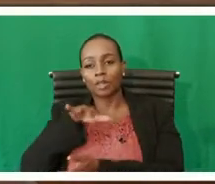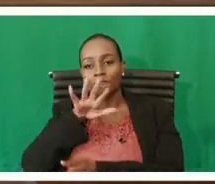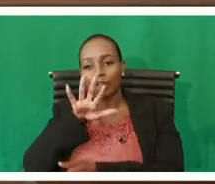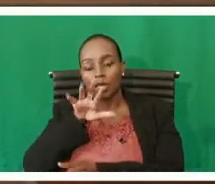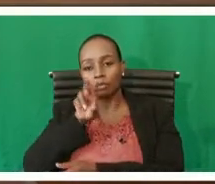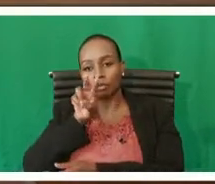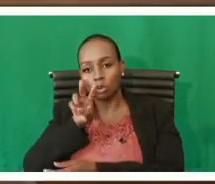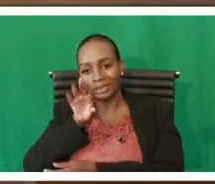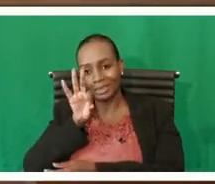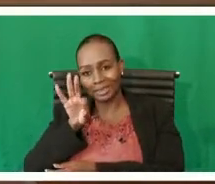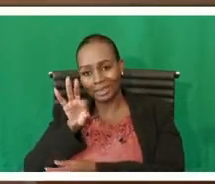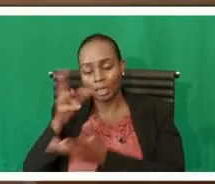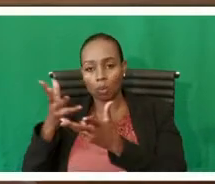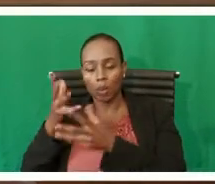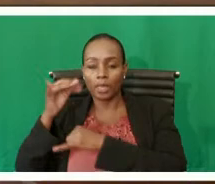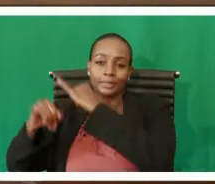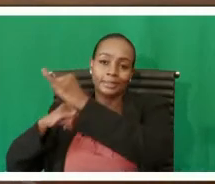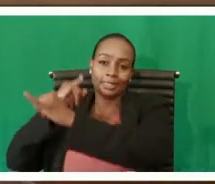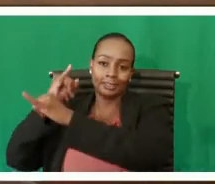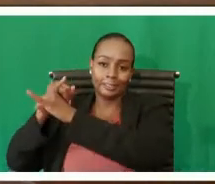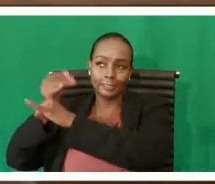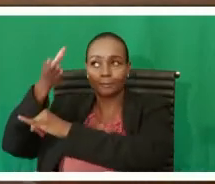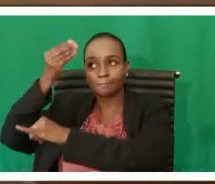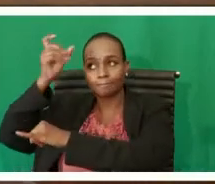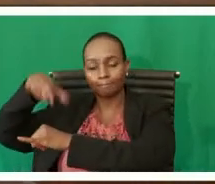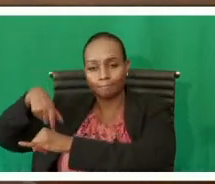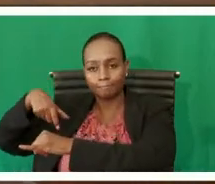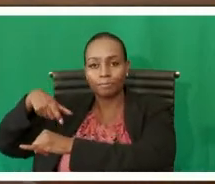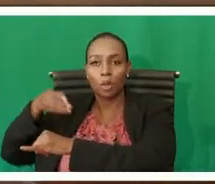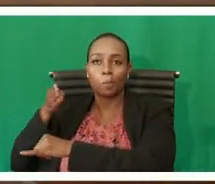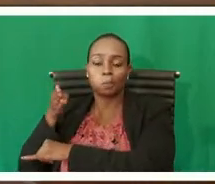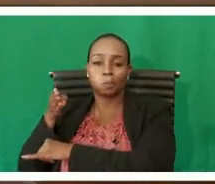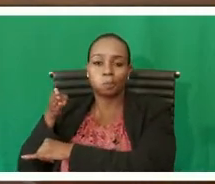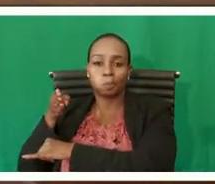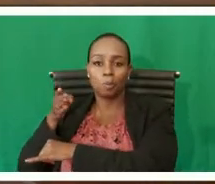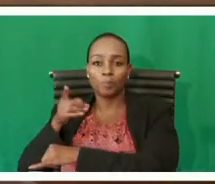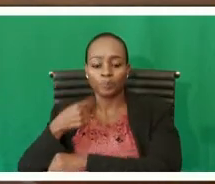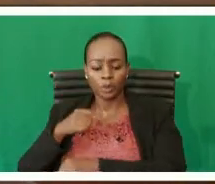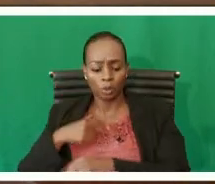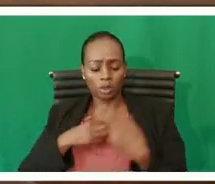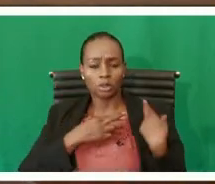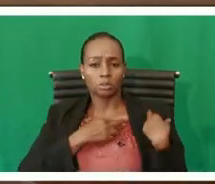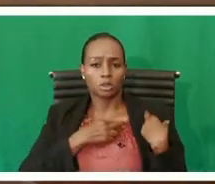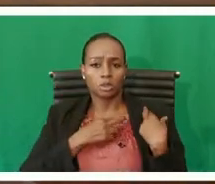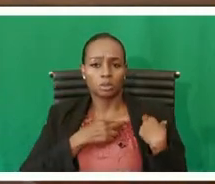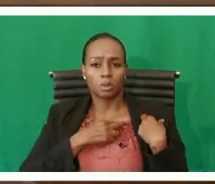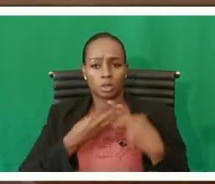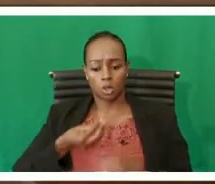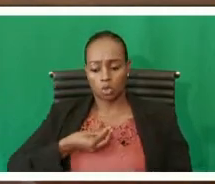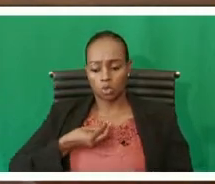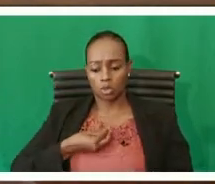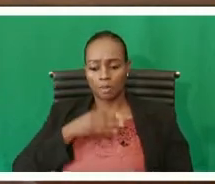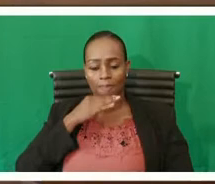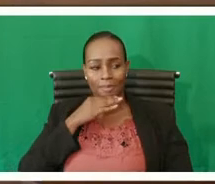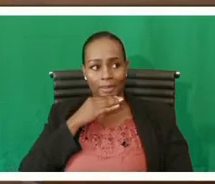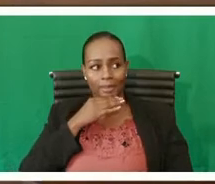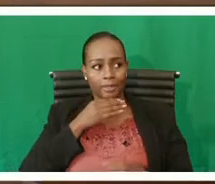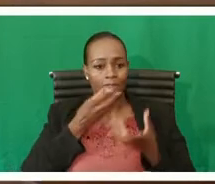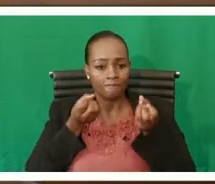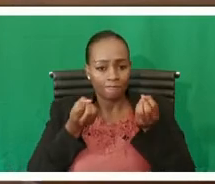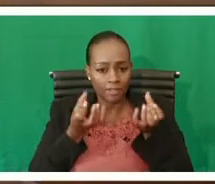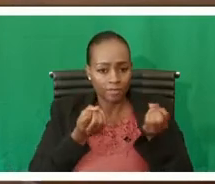523 internationally. Our responsibility to youth does not only end with the provision of